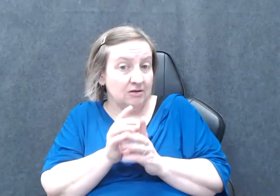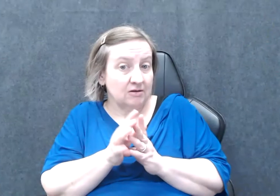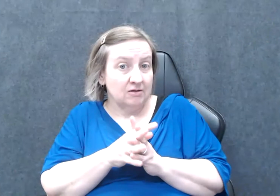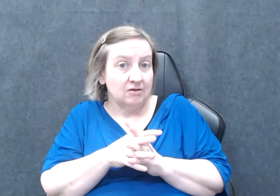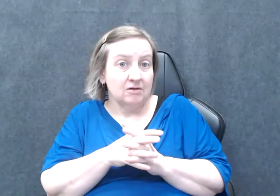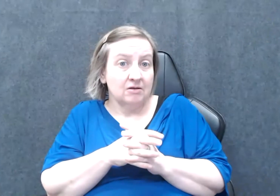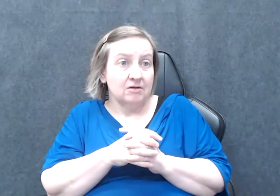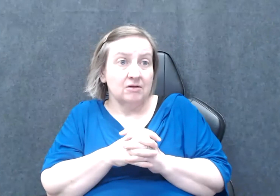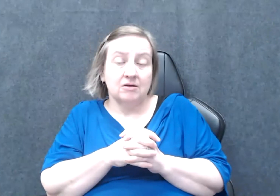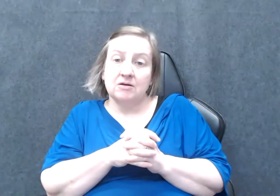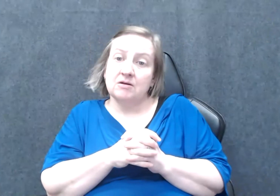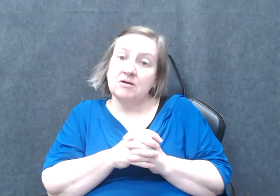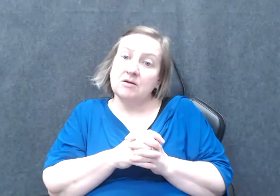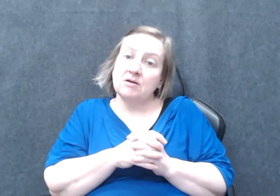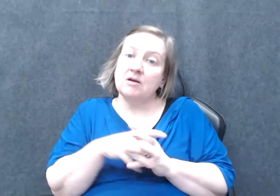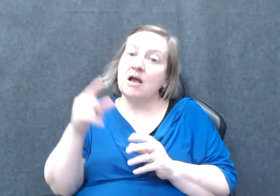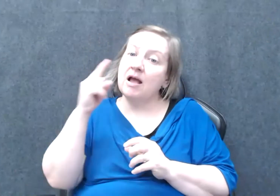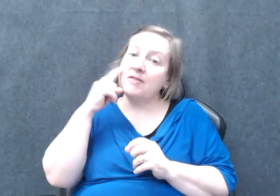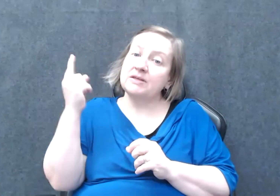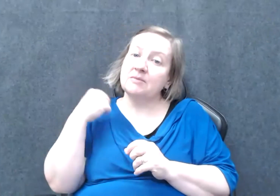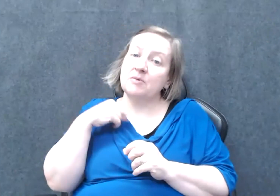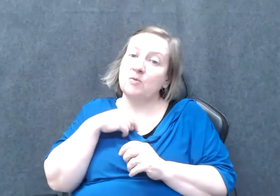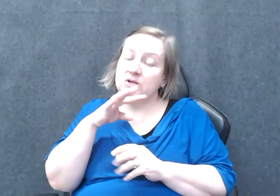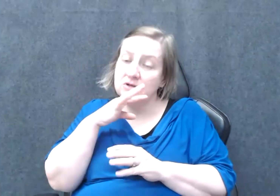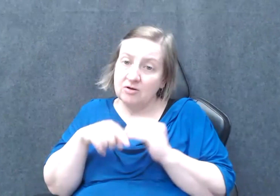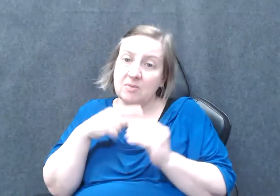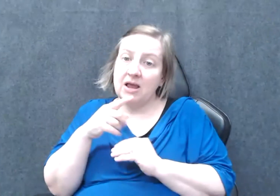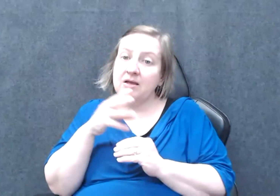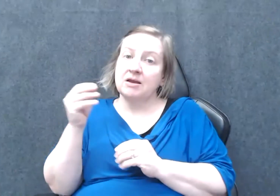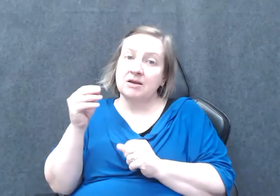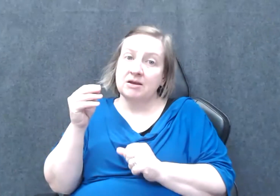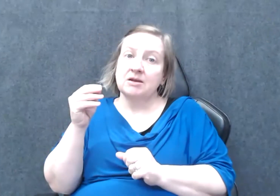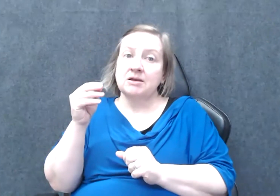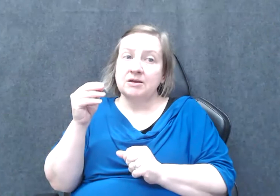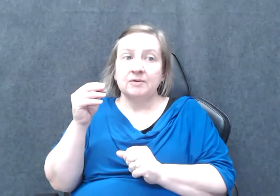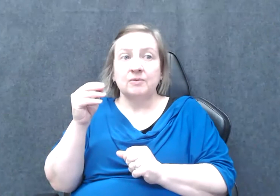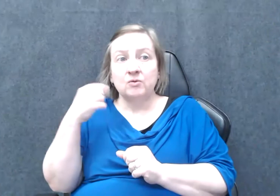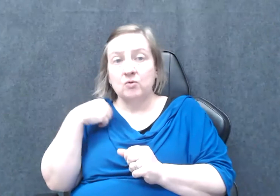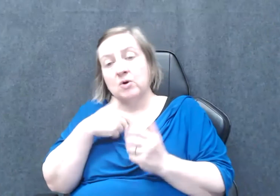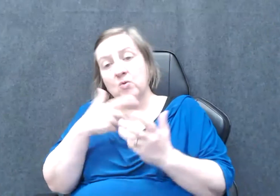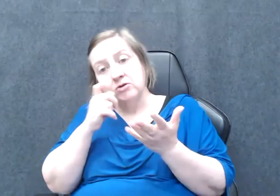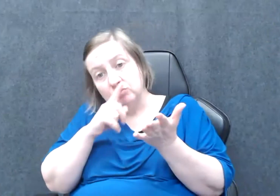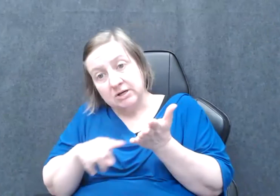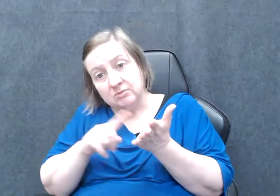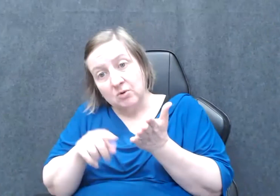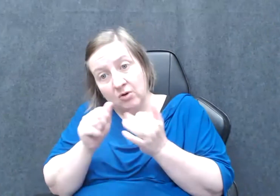I think one of the things that we've talked about and are wanted to explore with